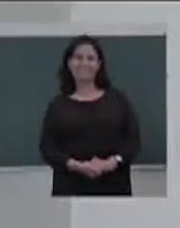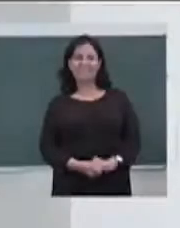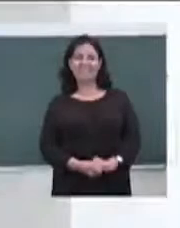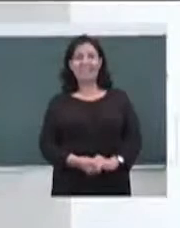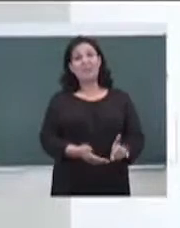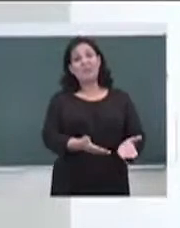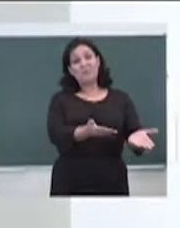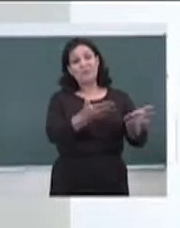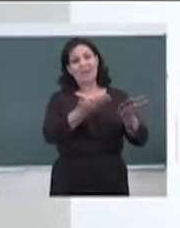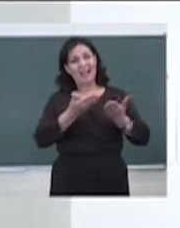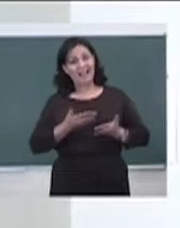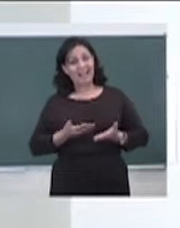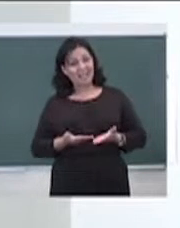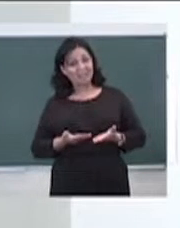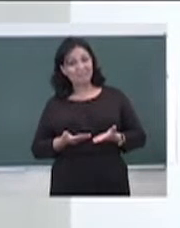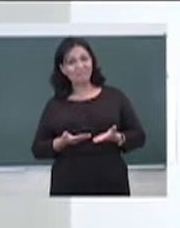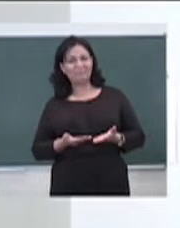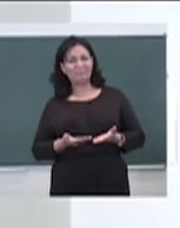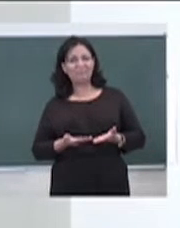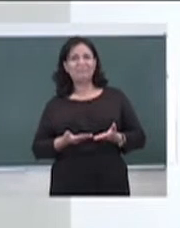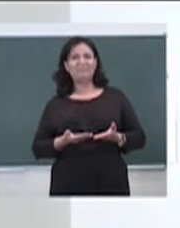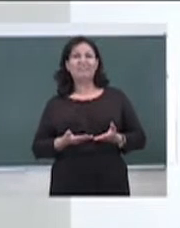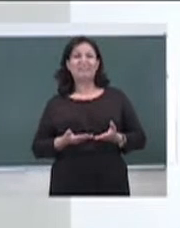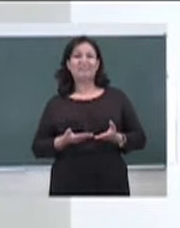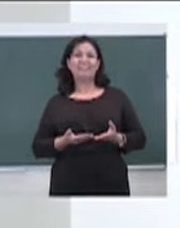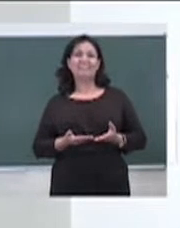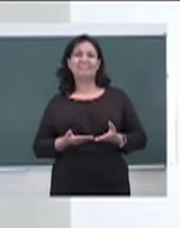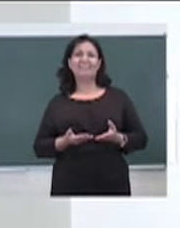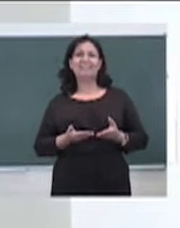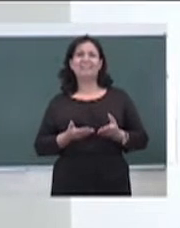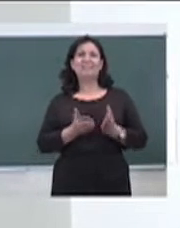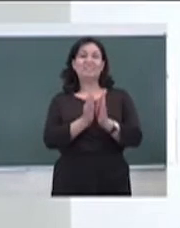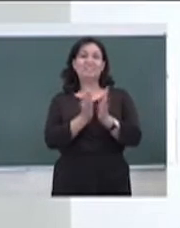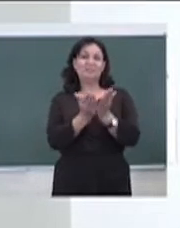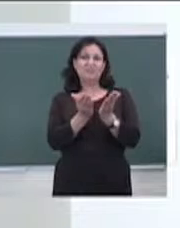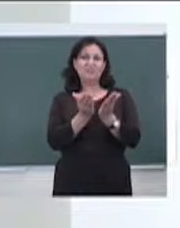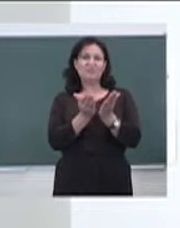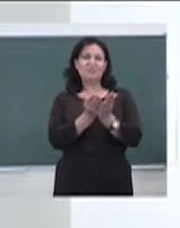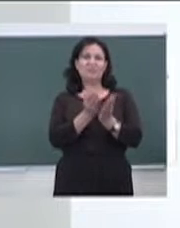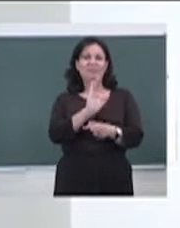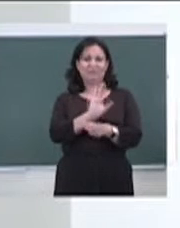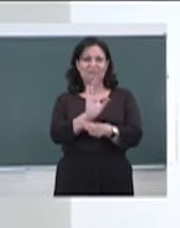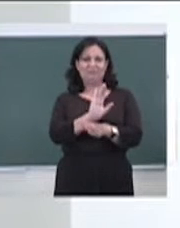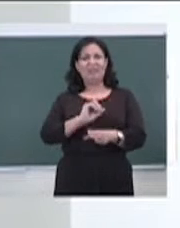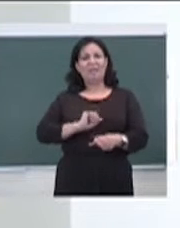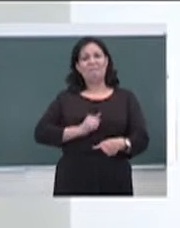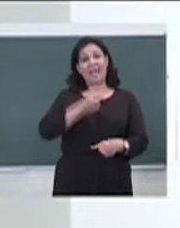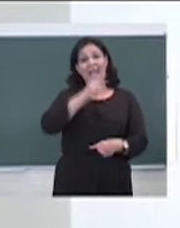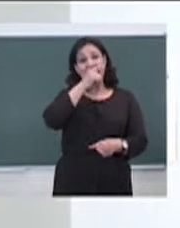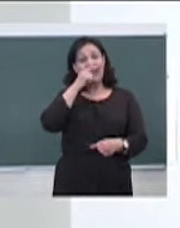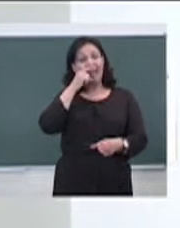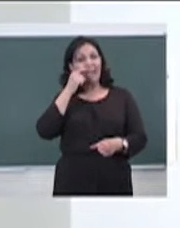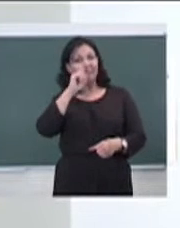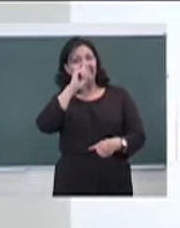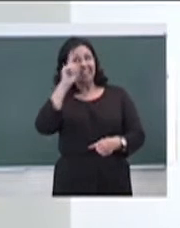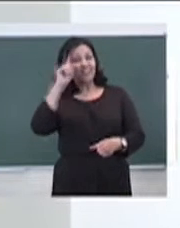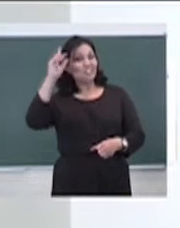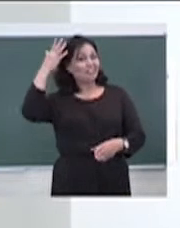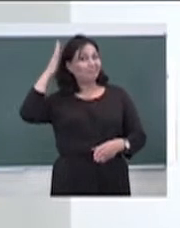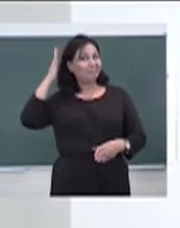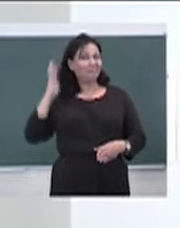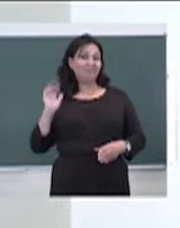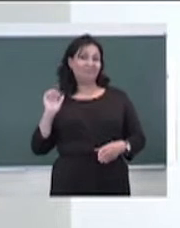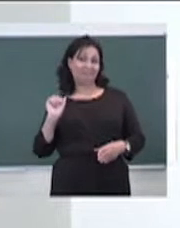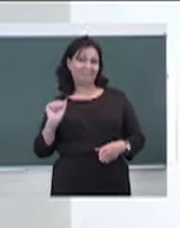Welcome to My Zone Online School. My name is Teacher Mutsa and I have my friend